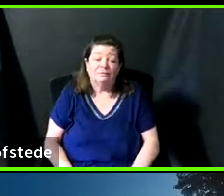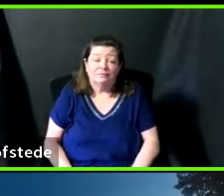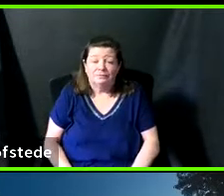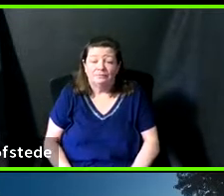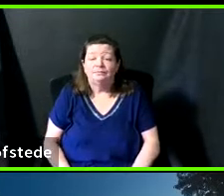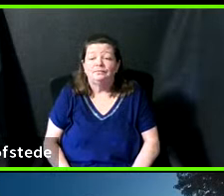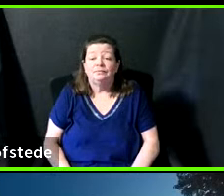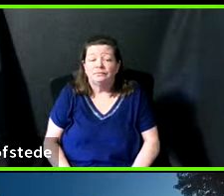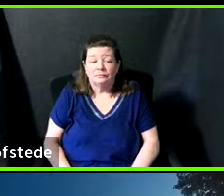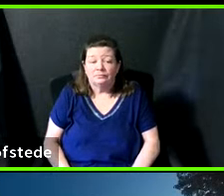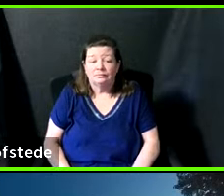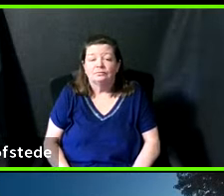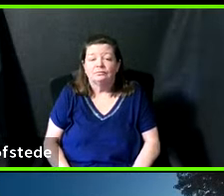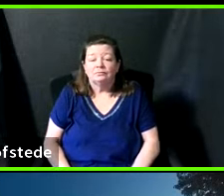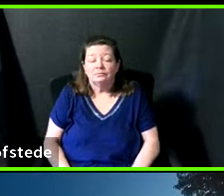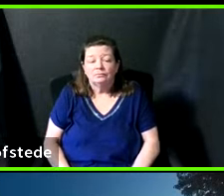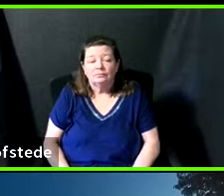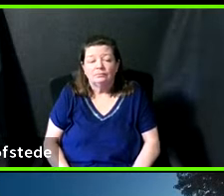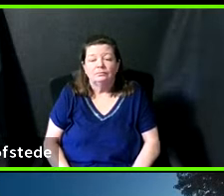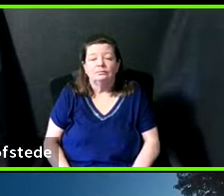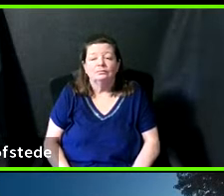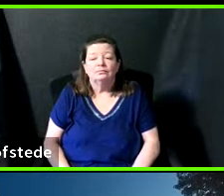you. Okay, Trina.